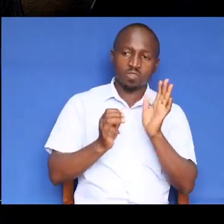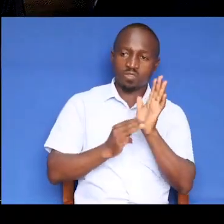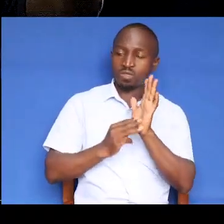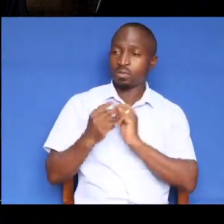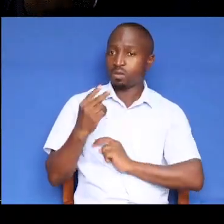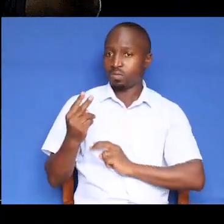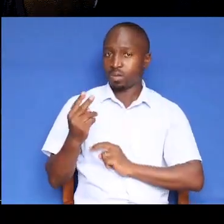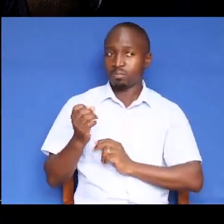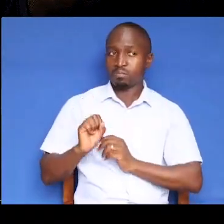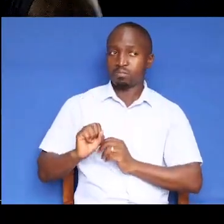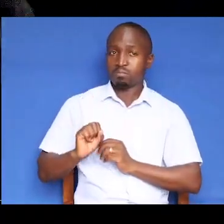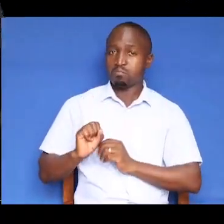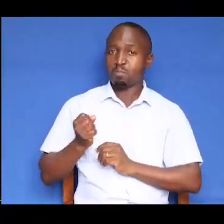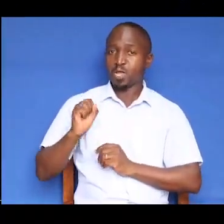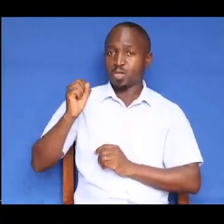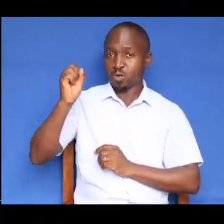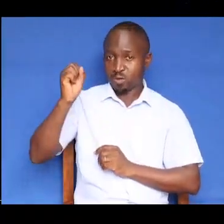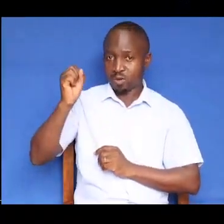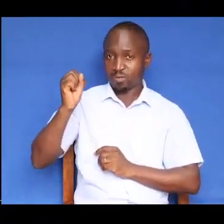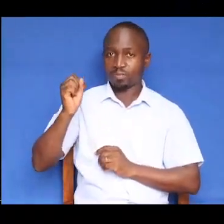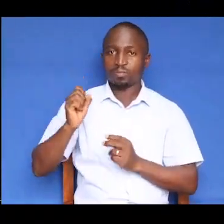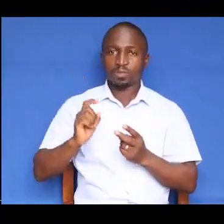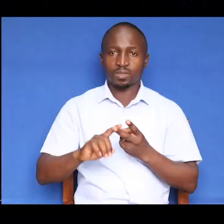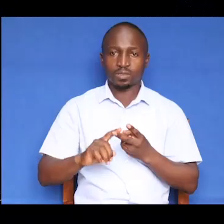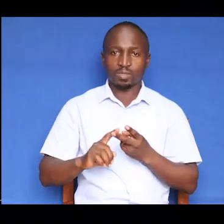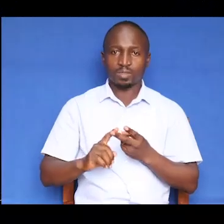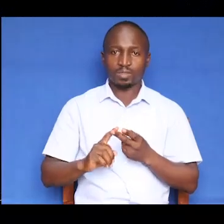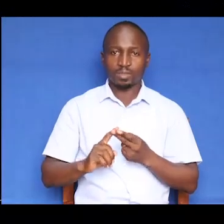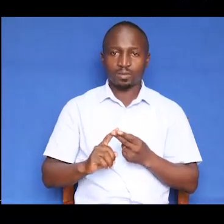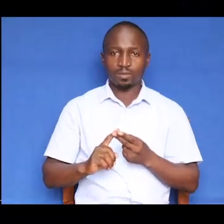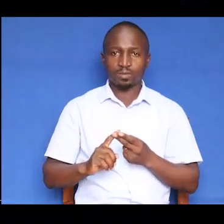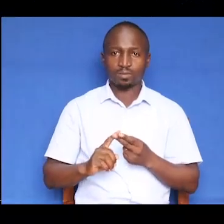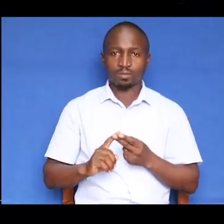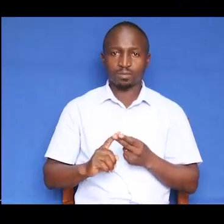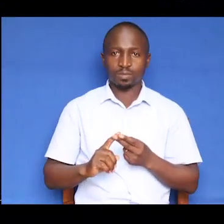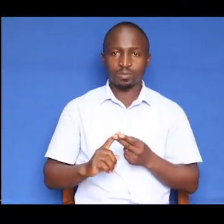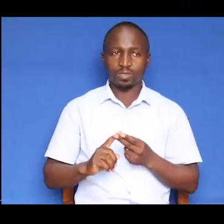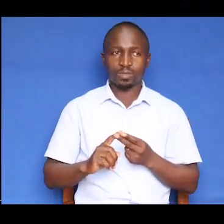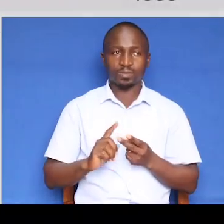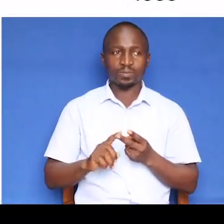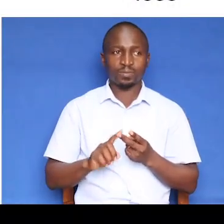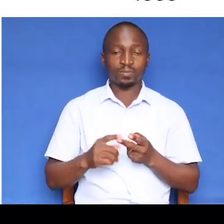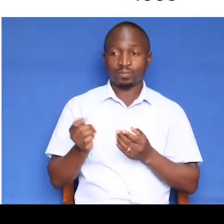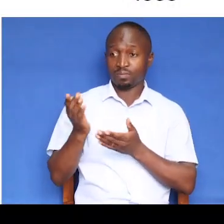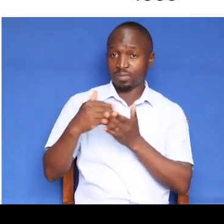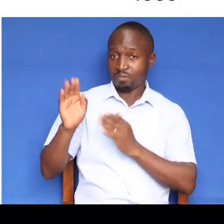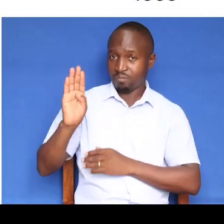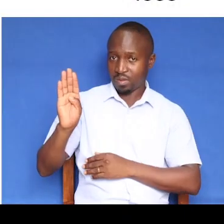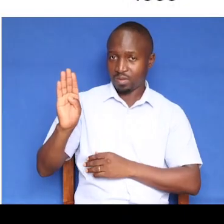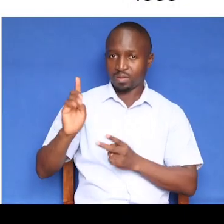2,000 millions Tanzania shillings. This is part B.